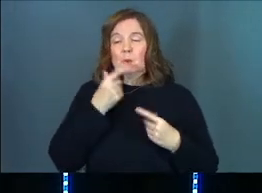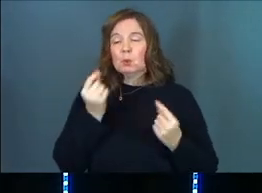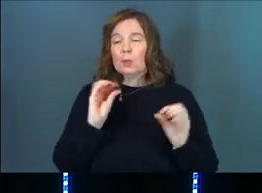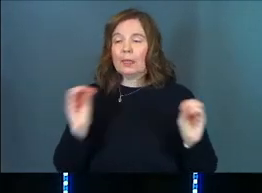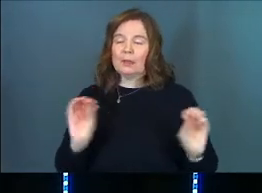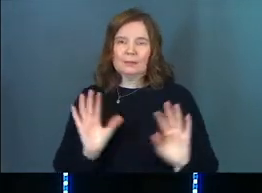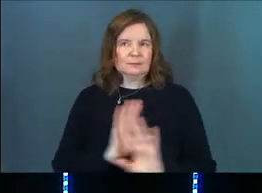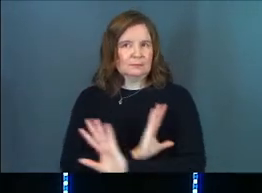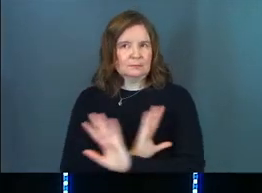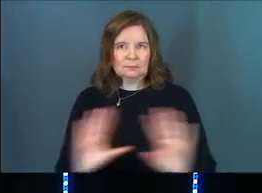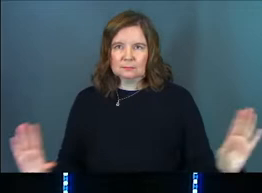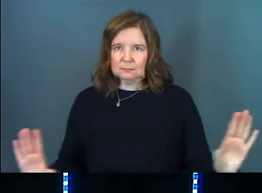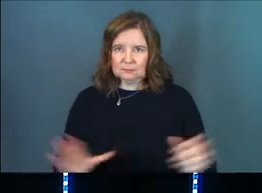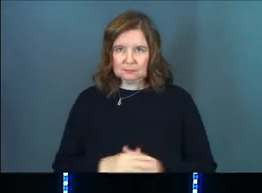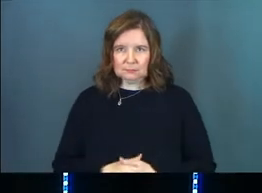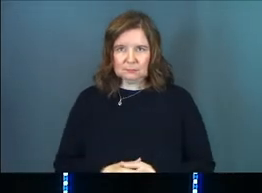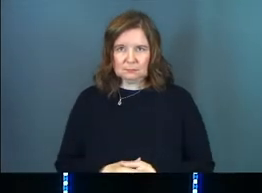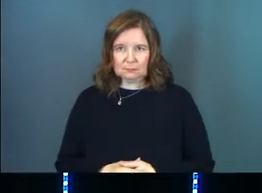anything.